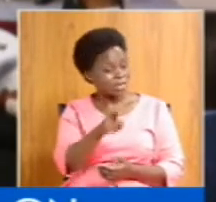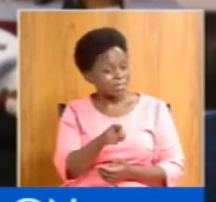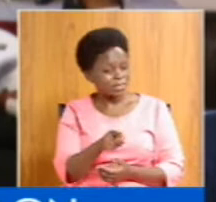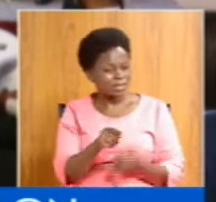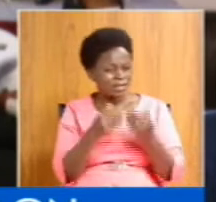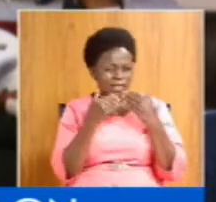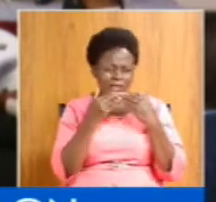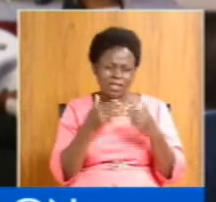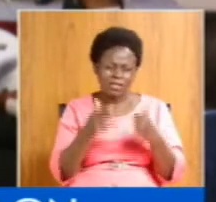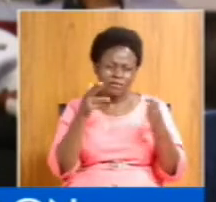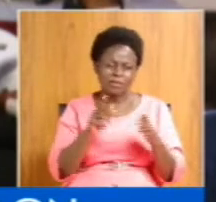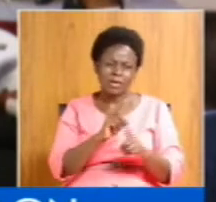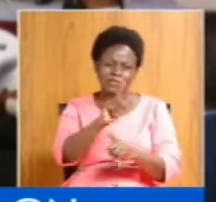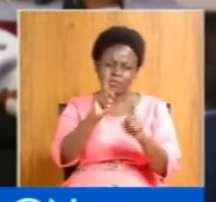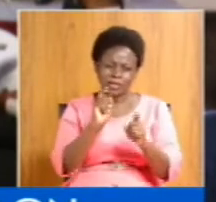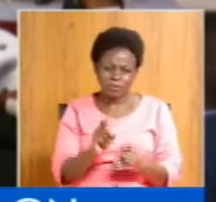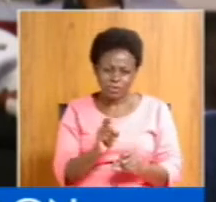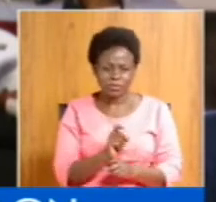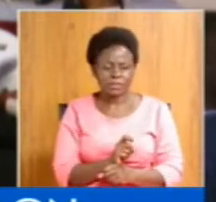Thank you so much for the question.